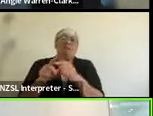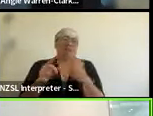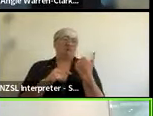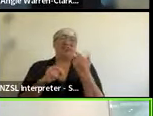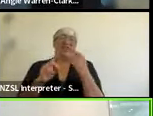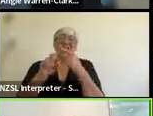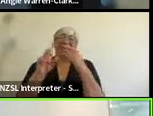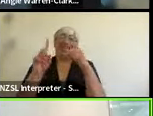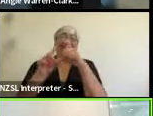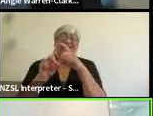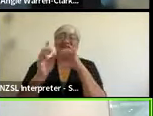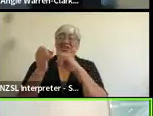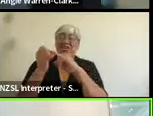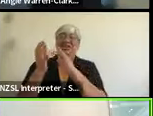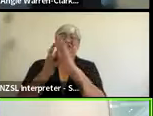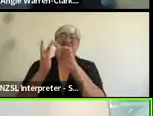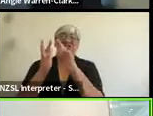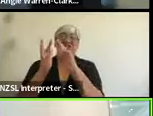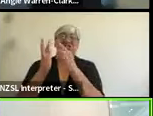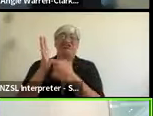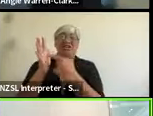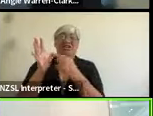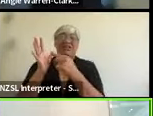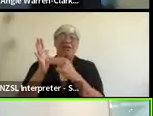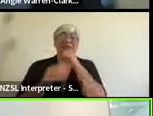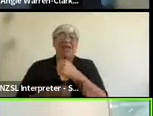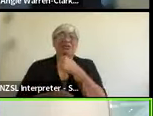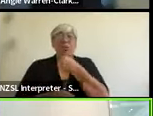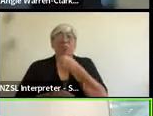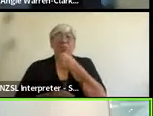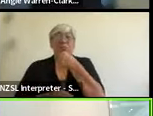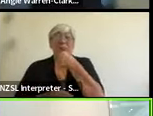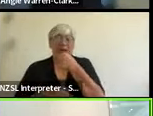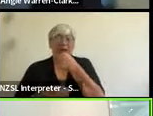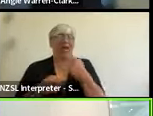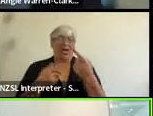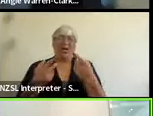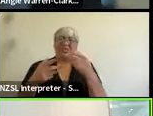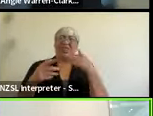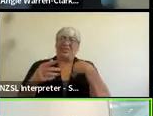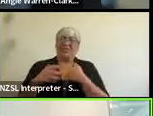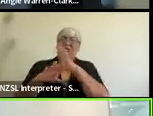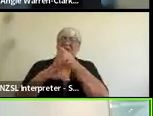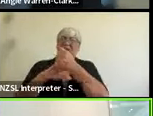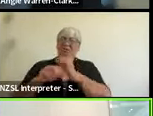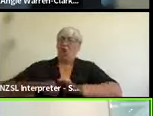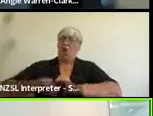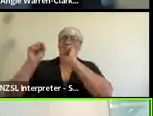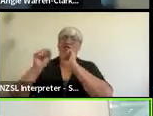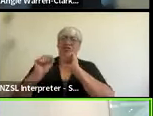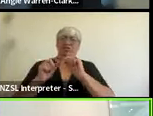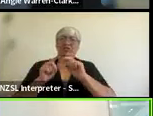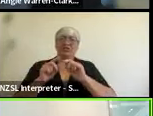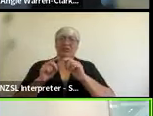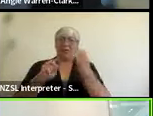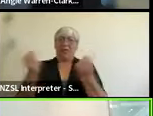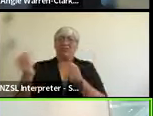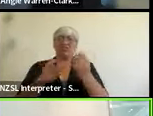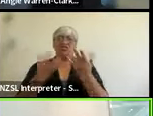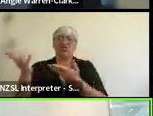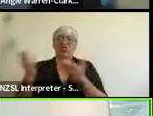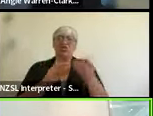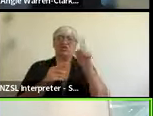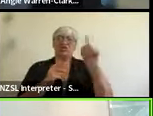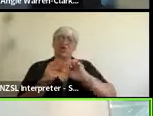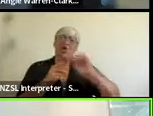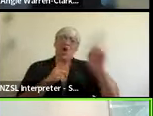was on, so they cancelled an entire bus route so they could have enough drivers to ferry people from the Ed Sheeran concert.